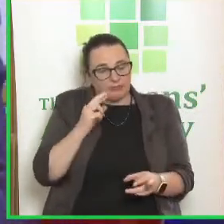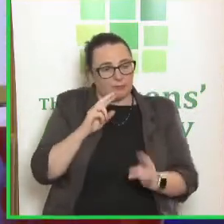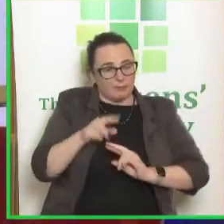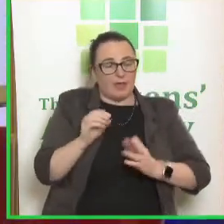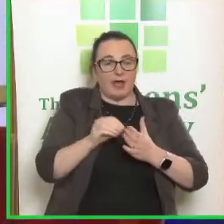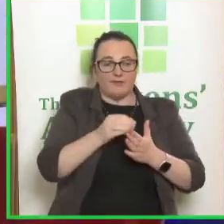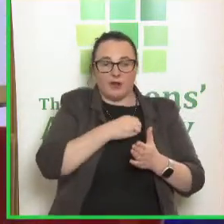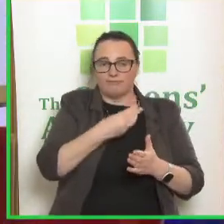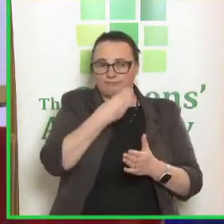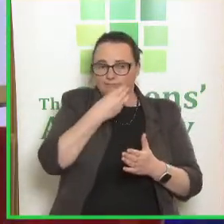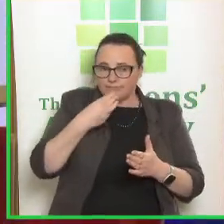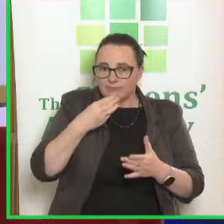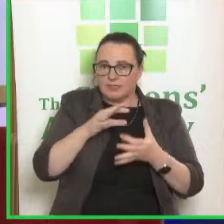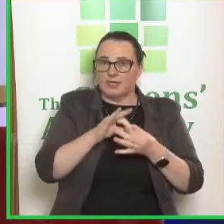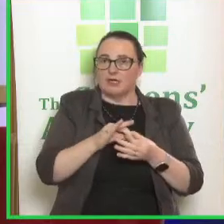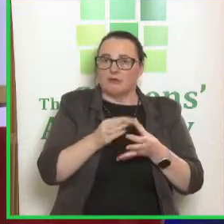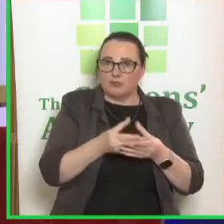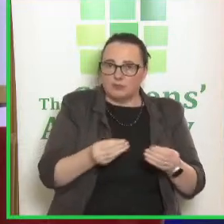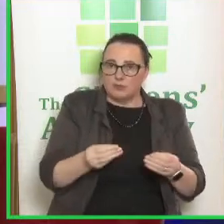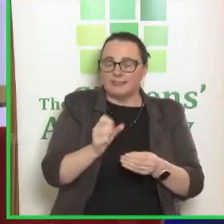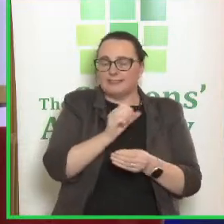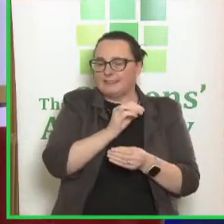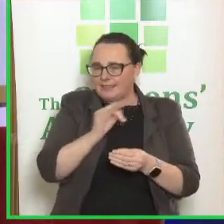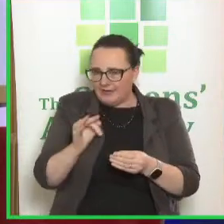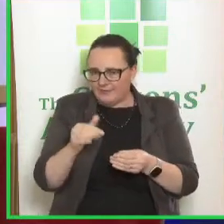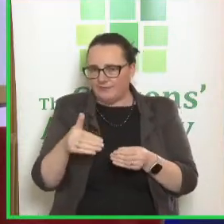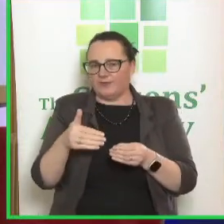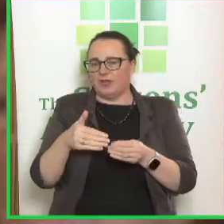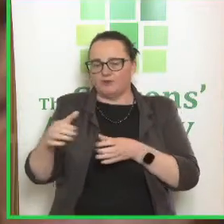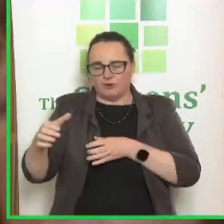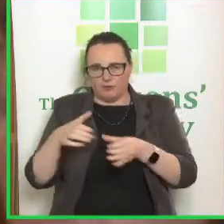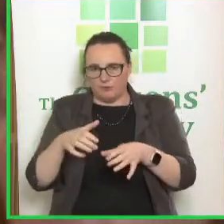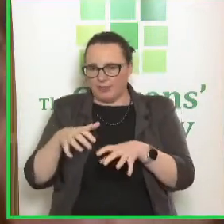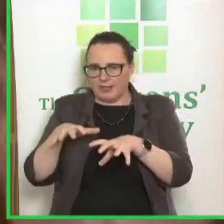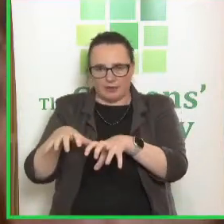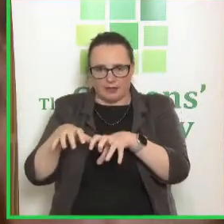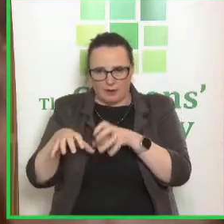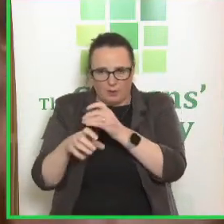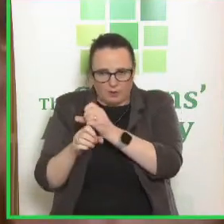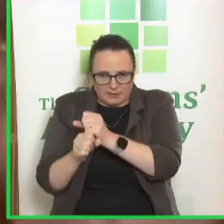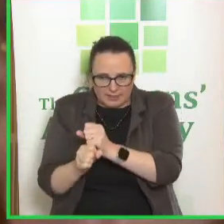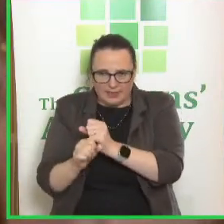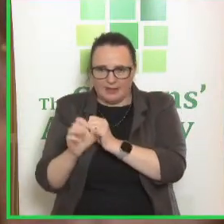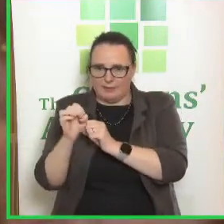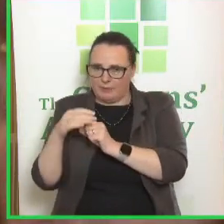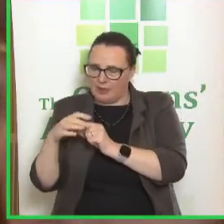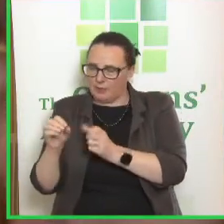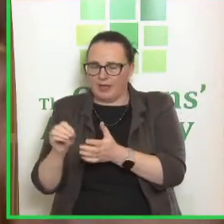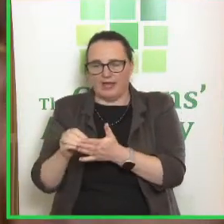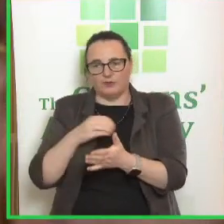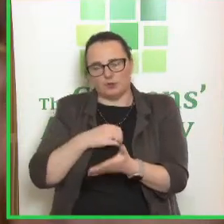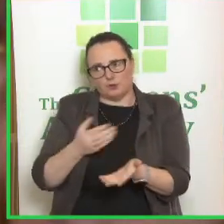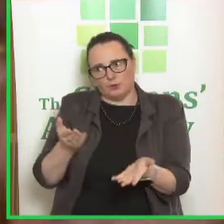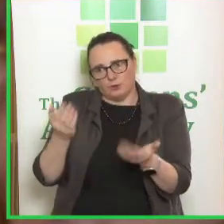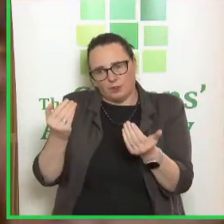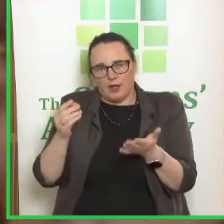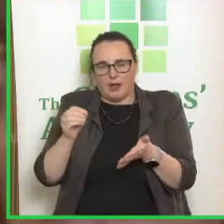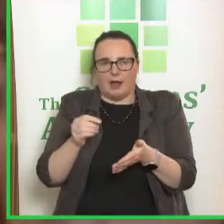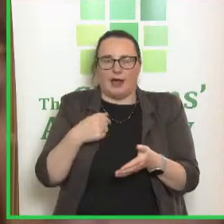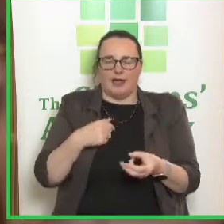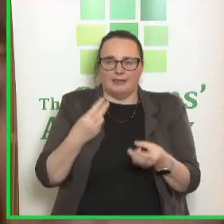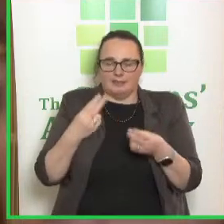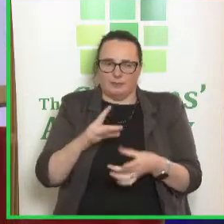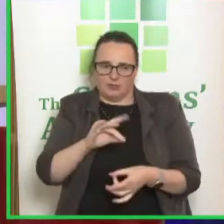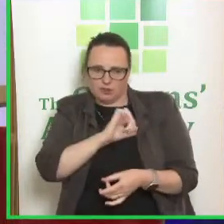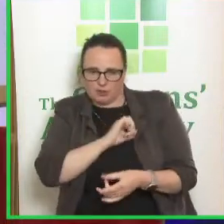commitment around resources, staffing, all of that, recruitment embargoes. This is where we need to get real, and I need to make sure